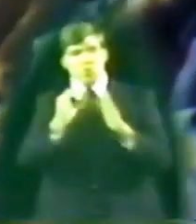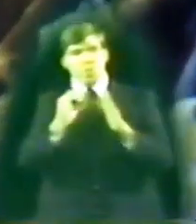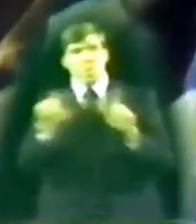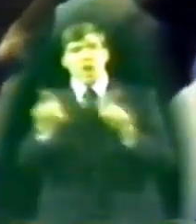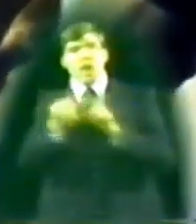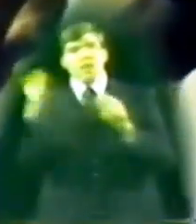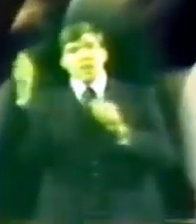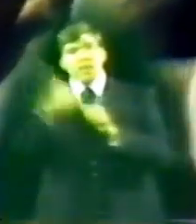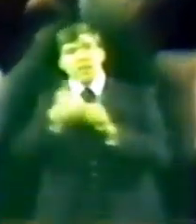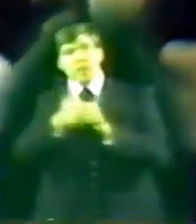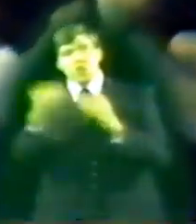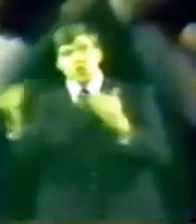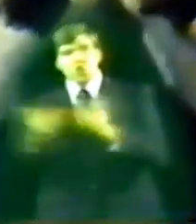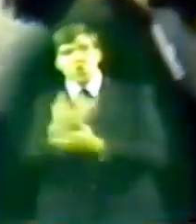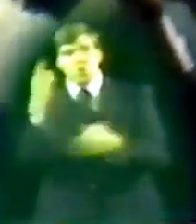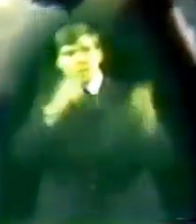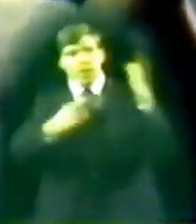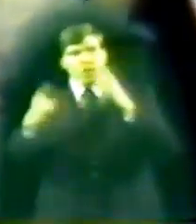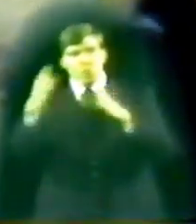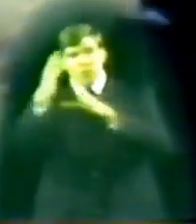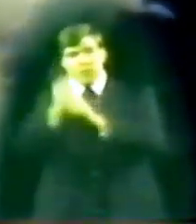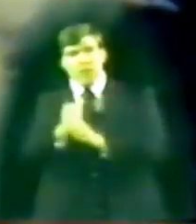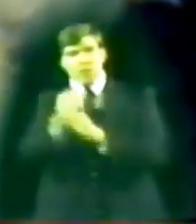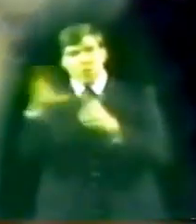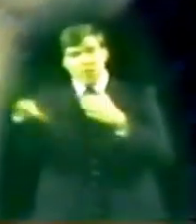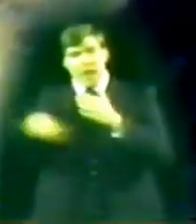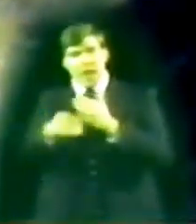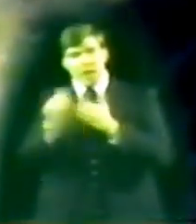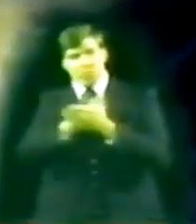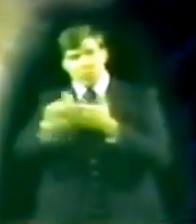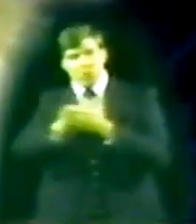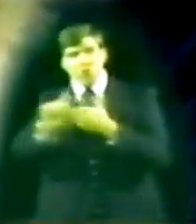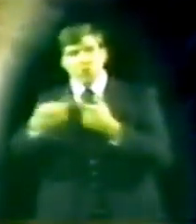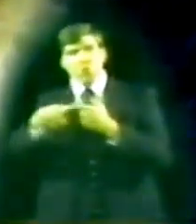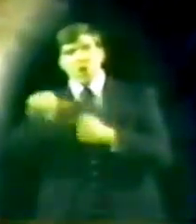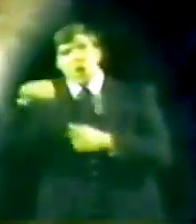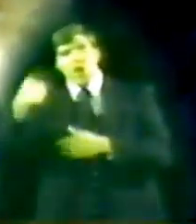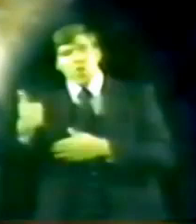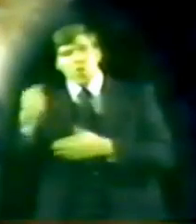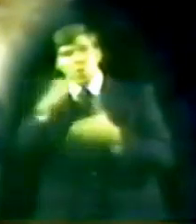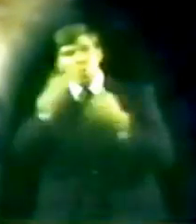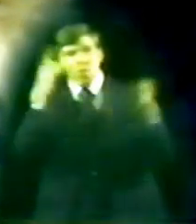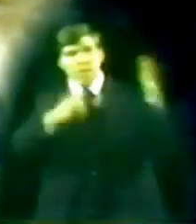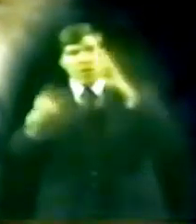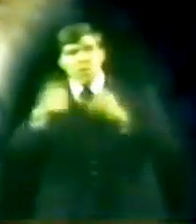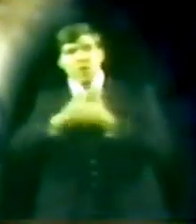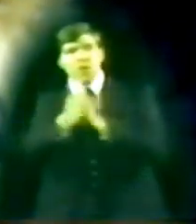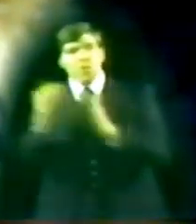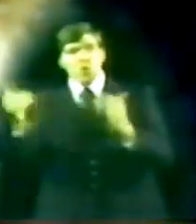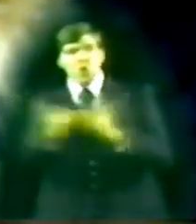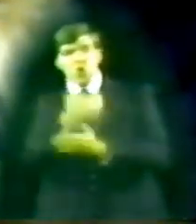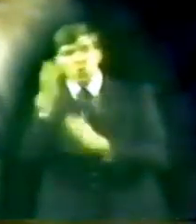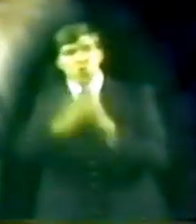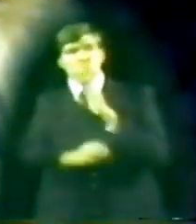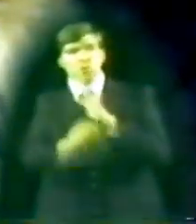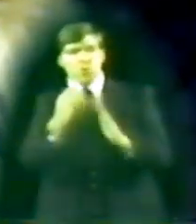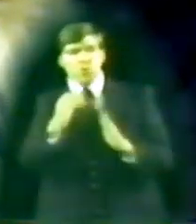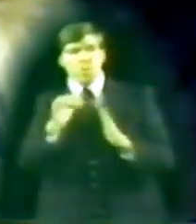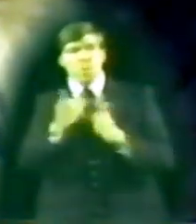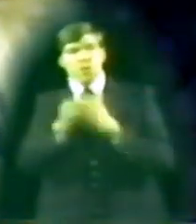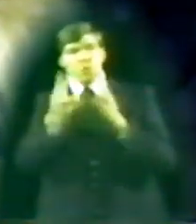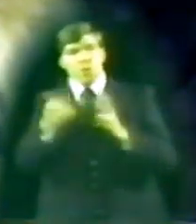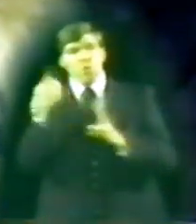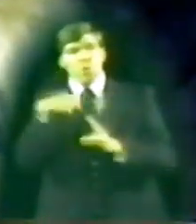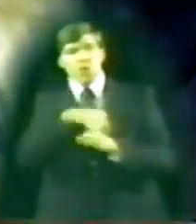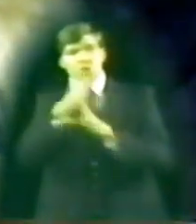each new revelation was received, it was written and added to previously recorded revelations, thus becoming new scripture. In this manner,